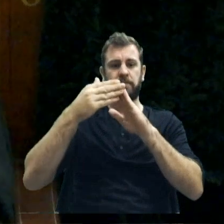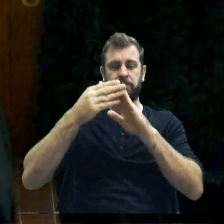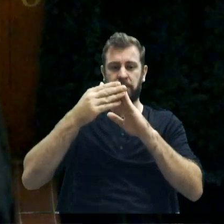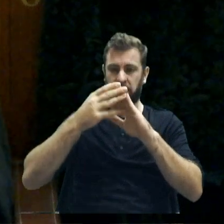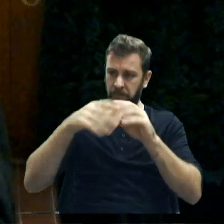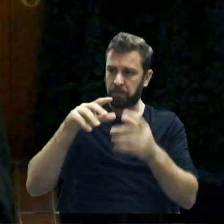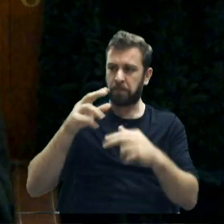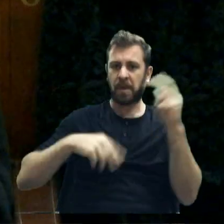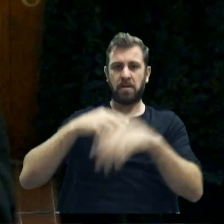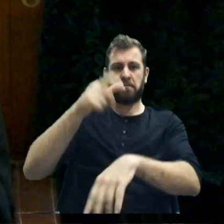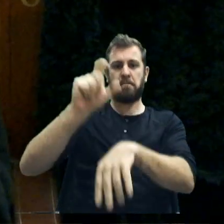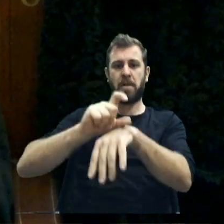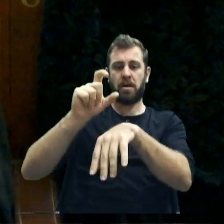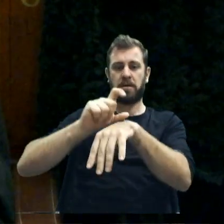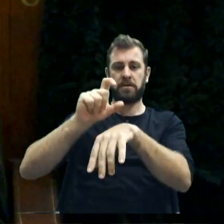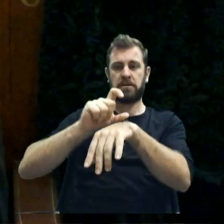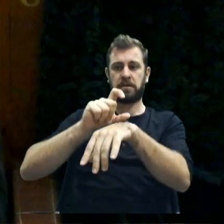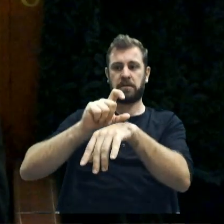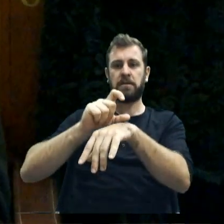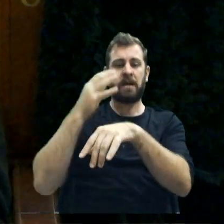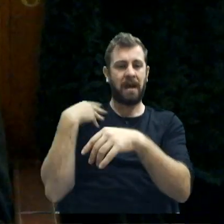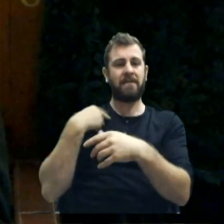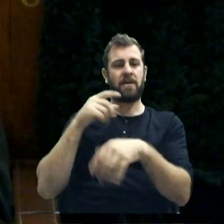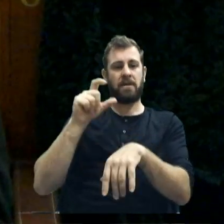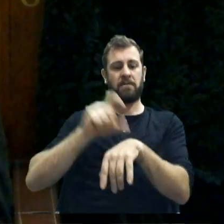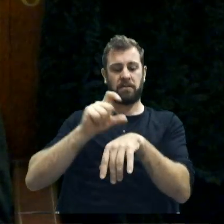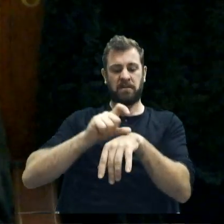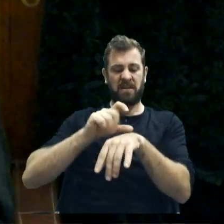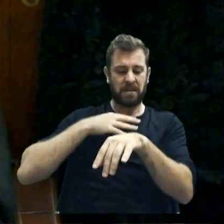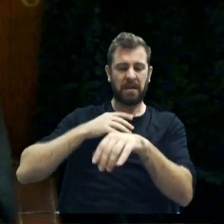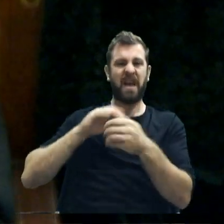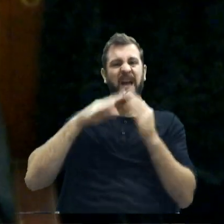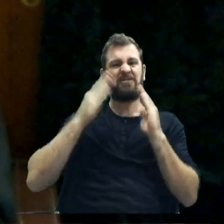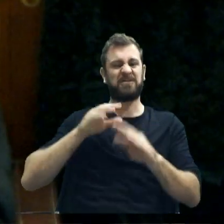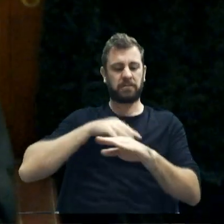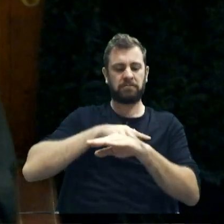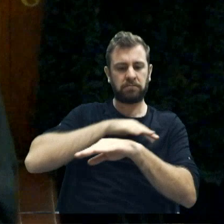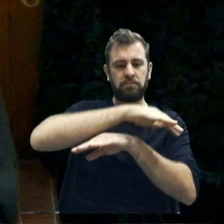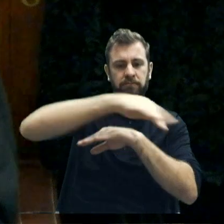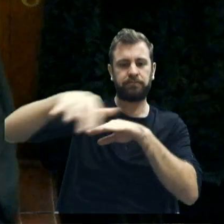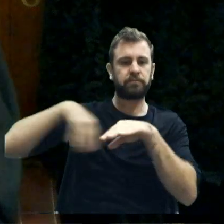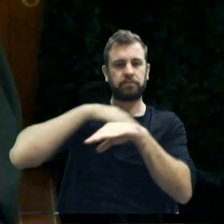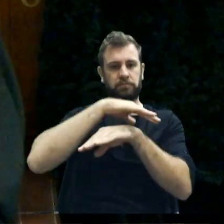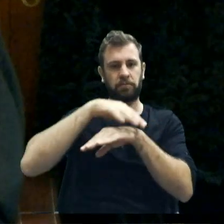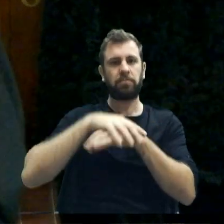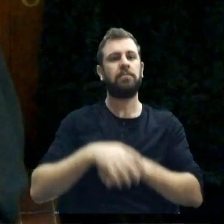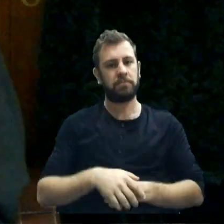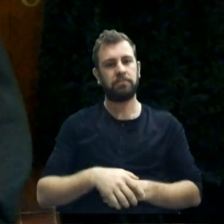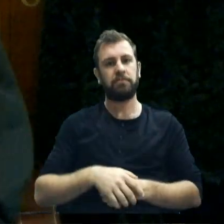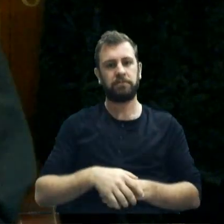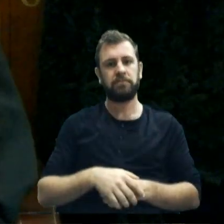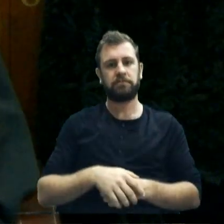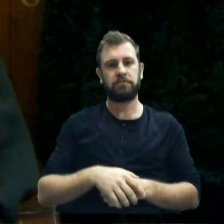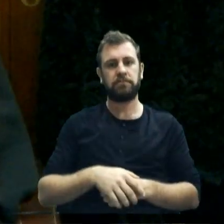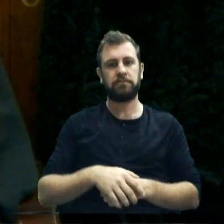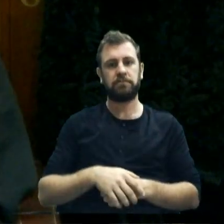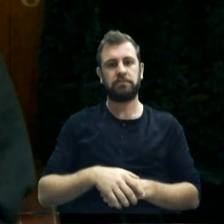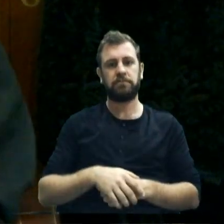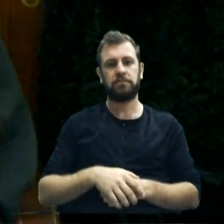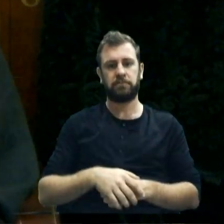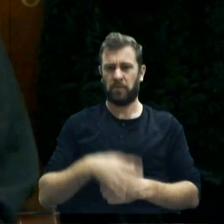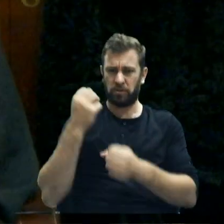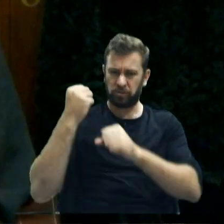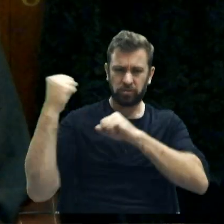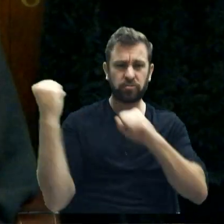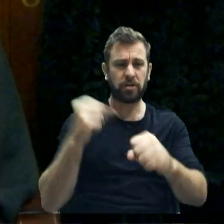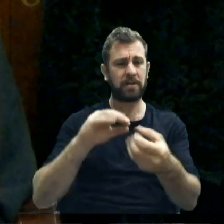one door was between your house and the masjid. Because there's strength in numbers, there's